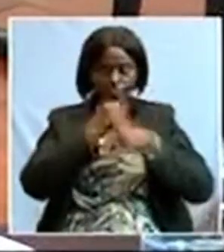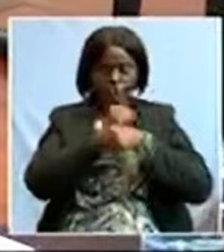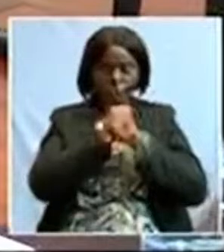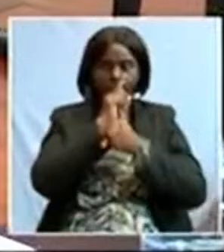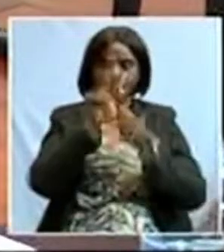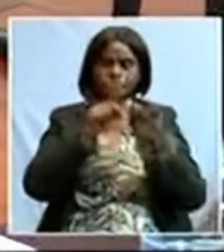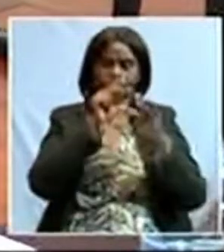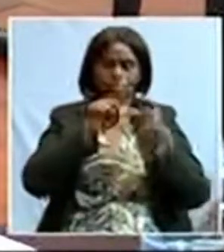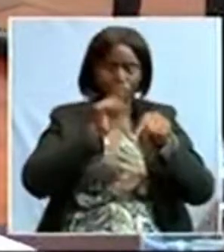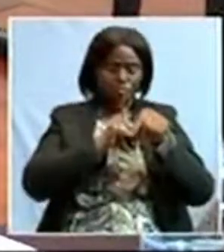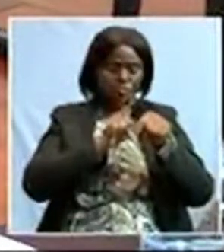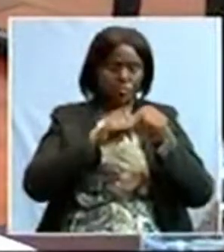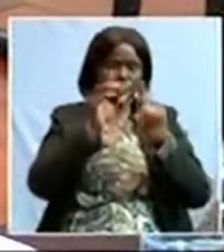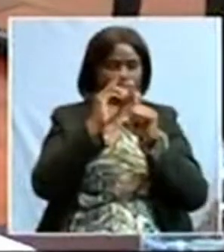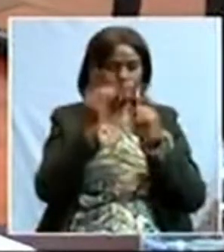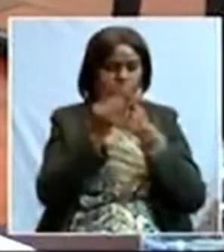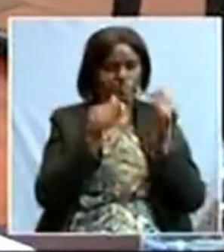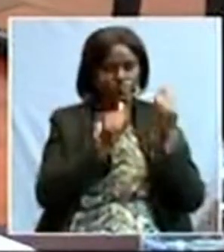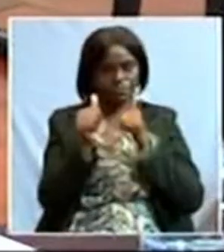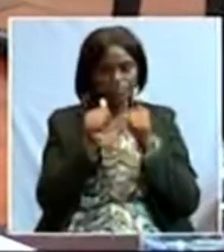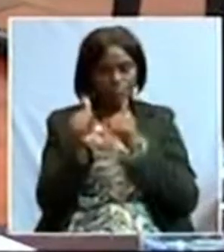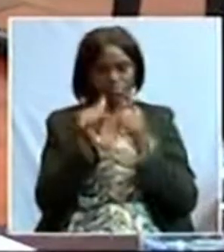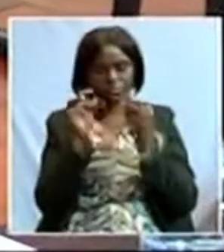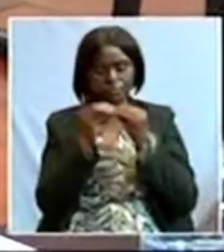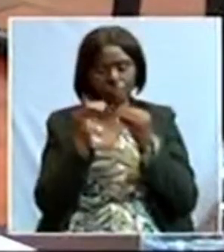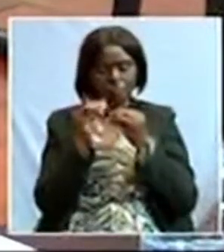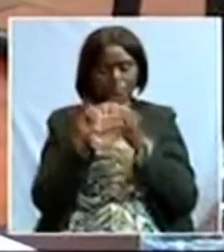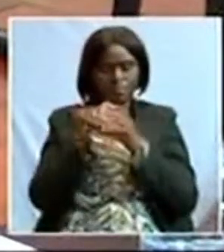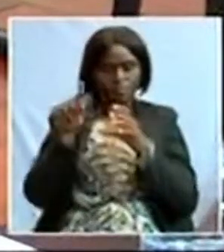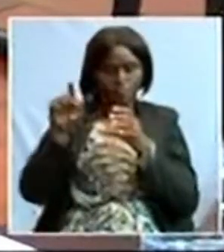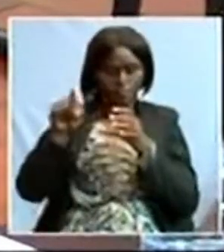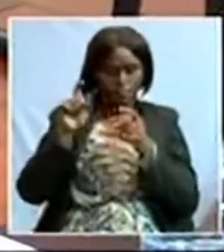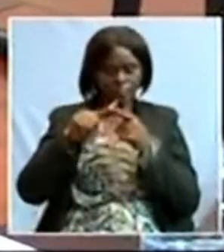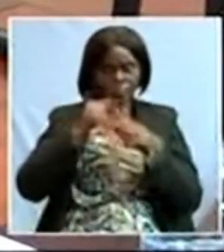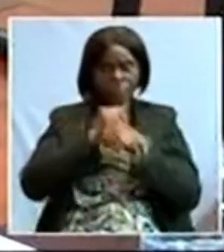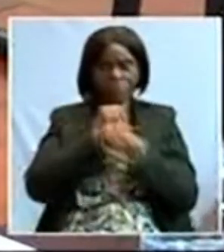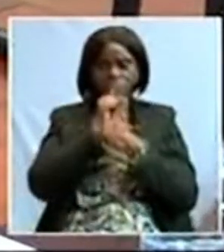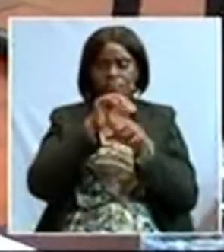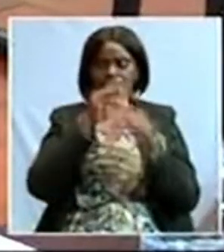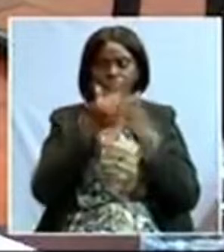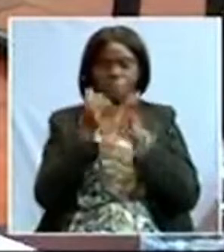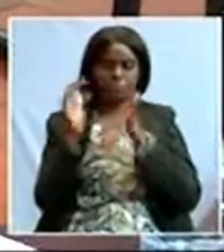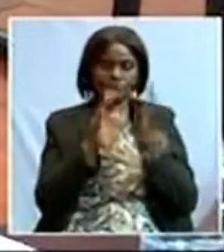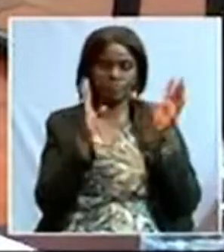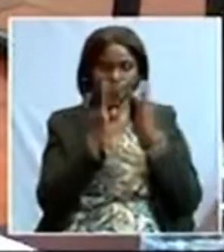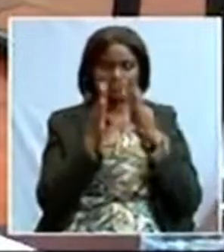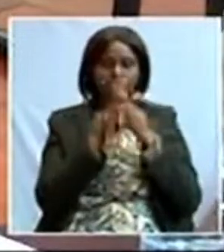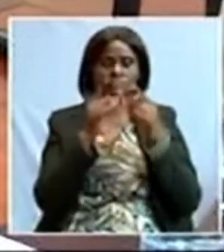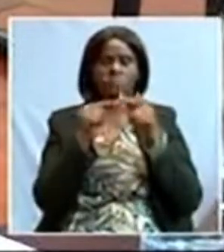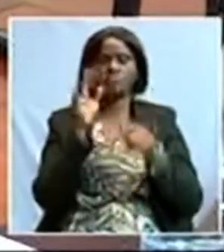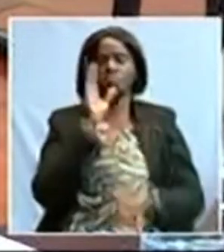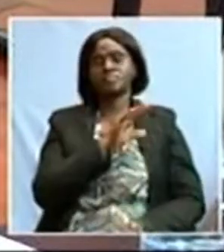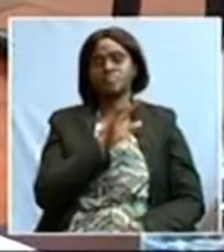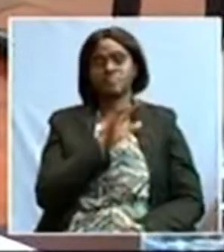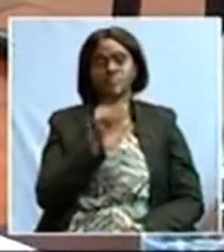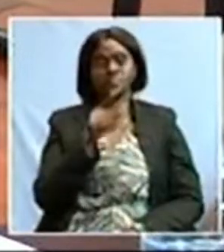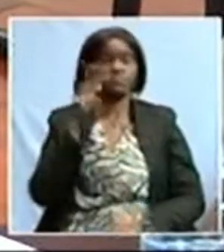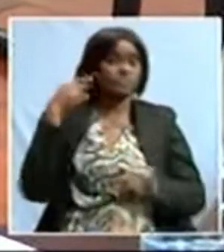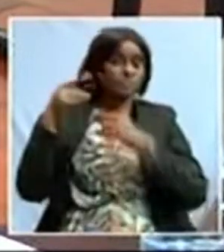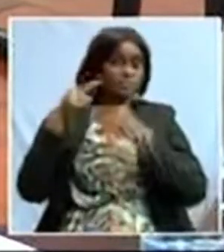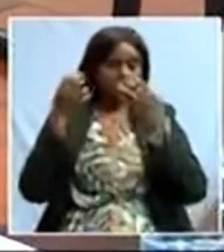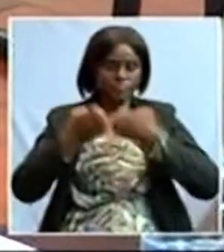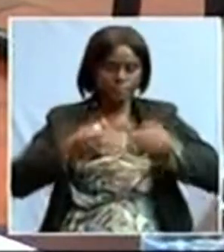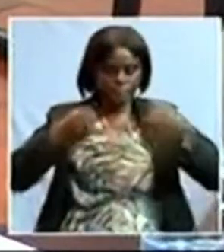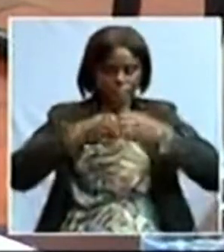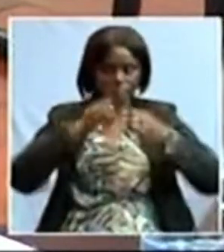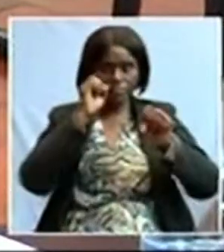timely reminder of district administration on the need to ensure that all planned meetings are held. Review of